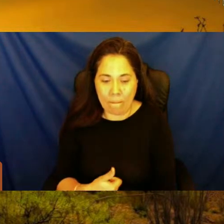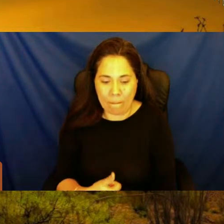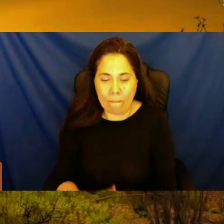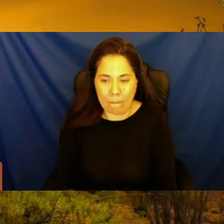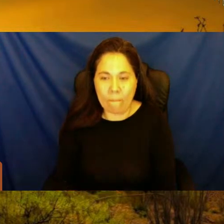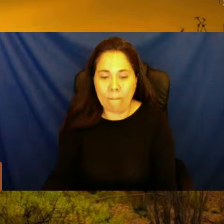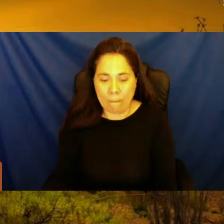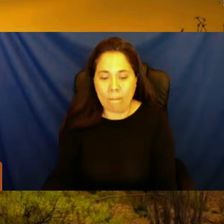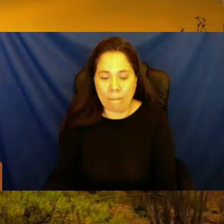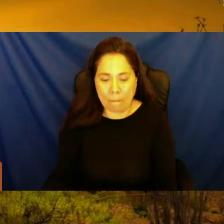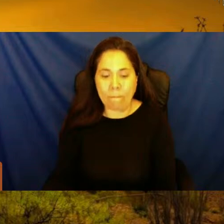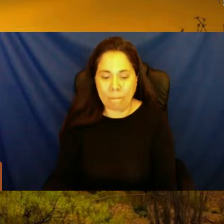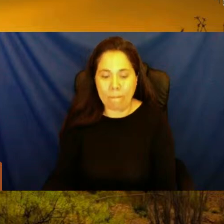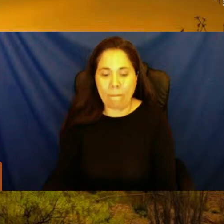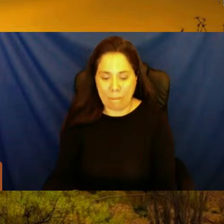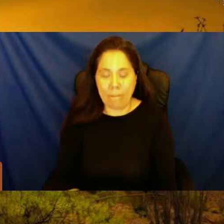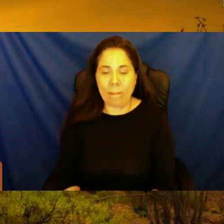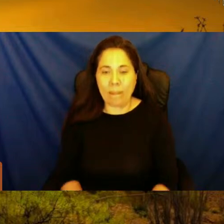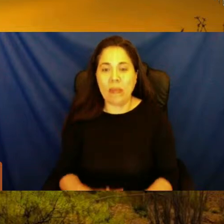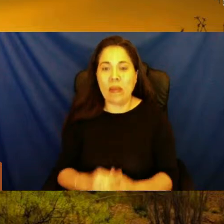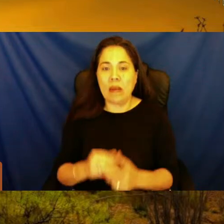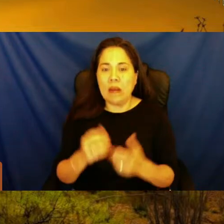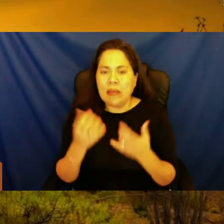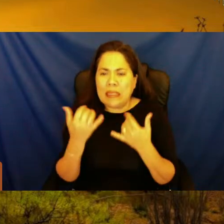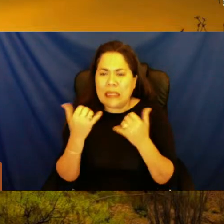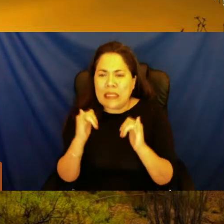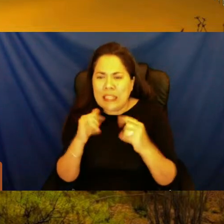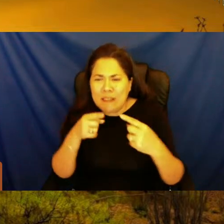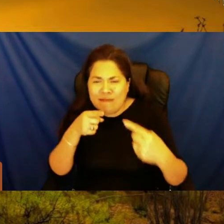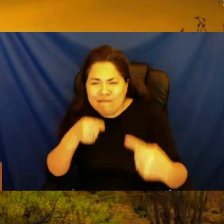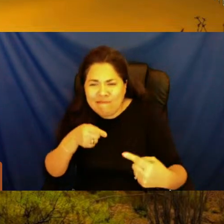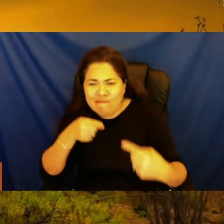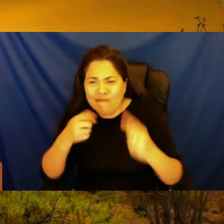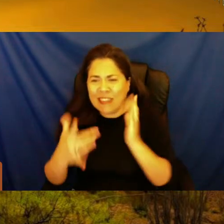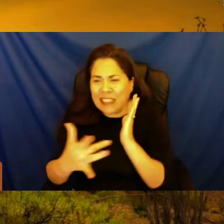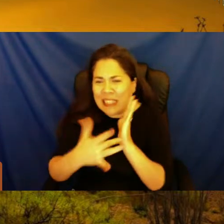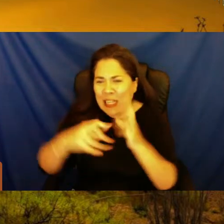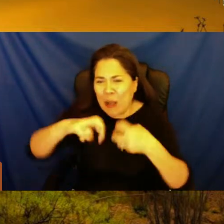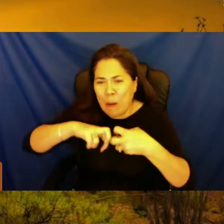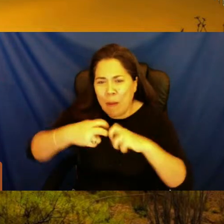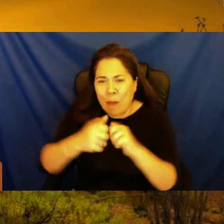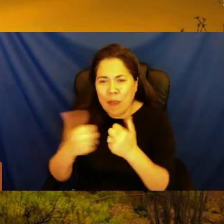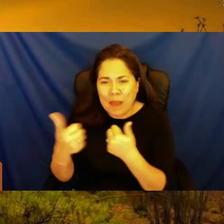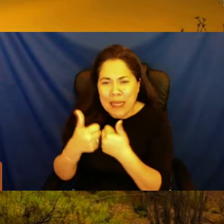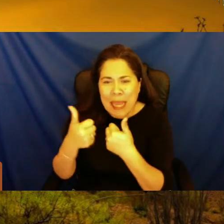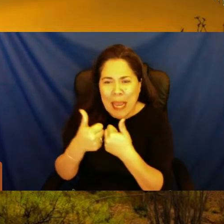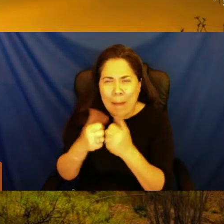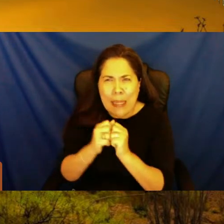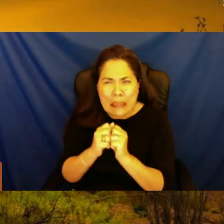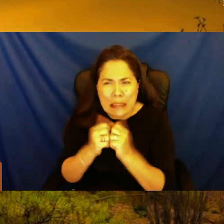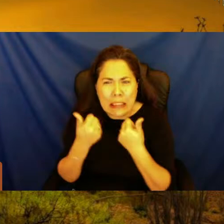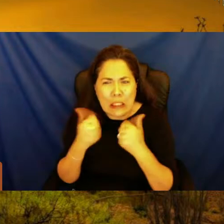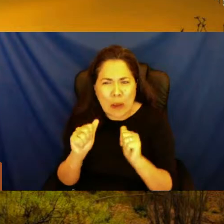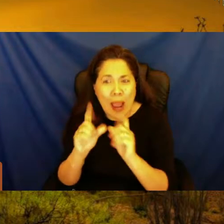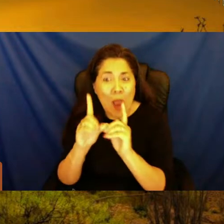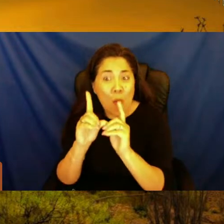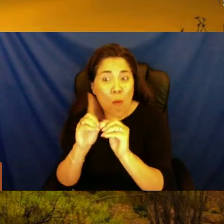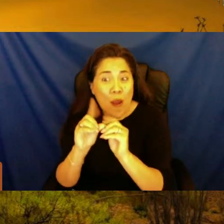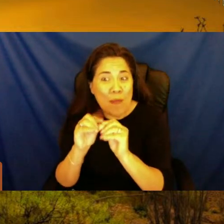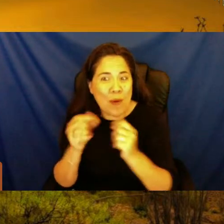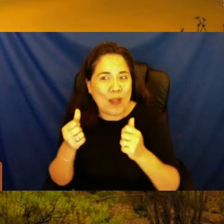Yes, so it looks like we're still having some technical difficulties. We're going to try one more